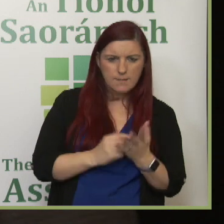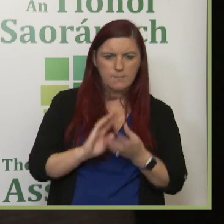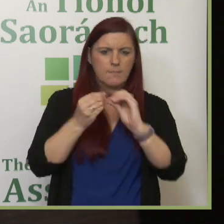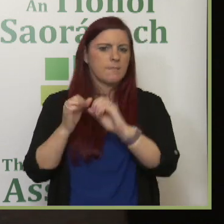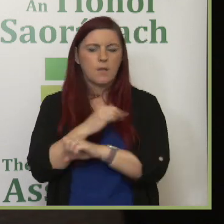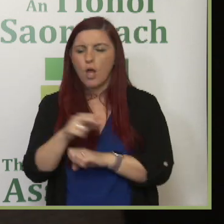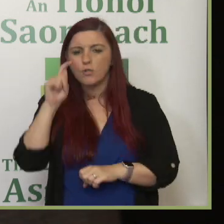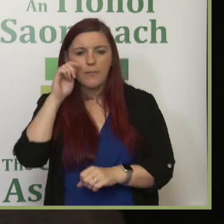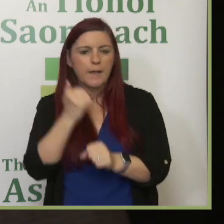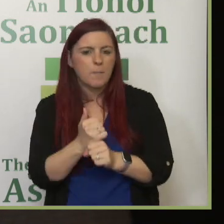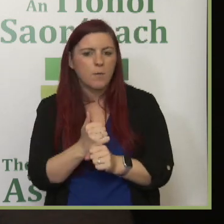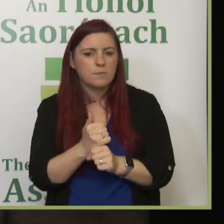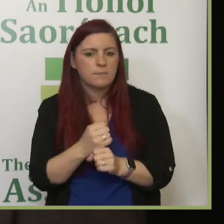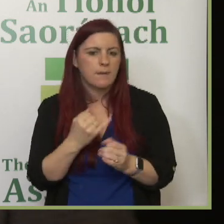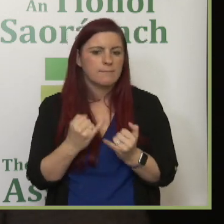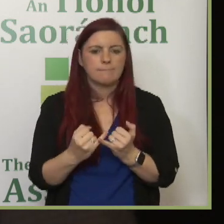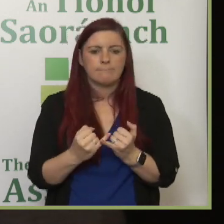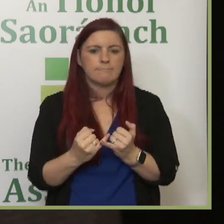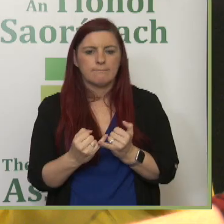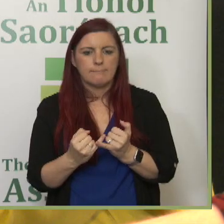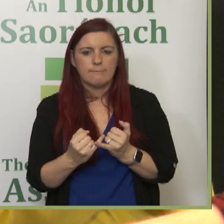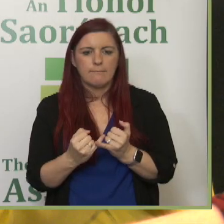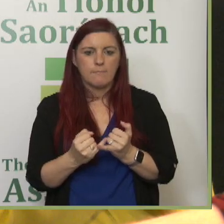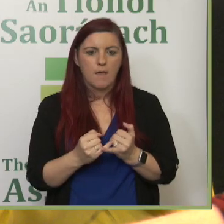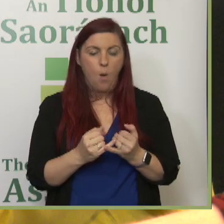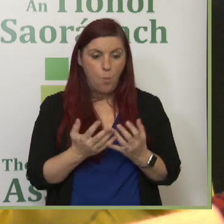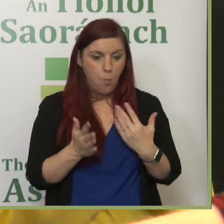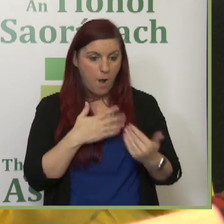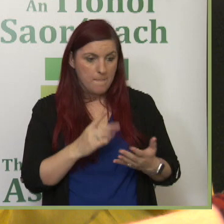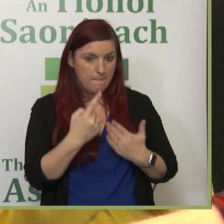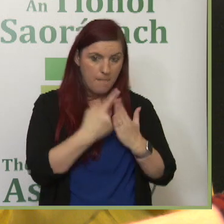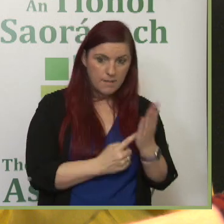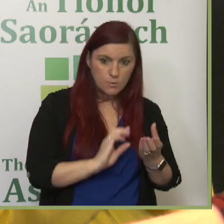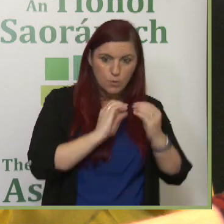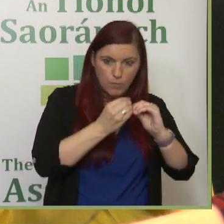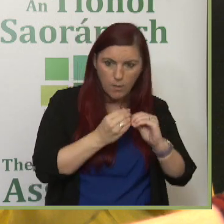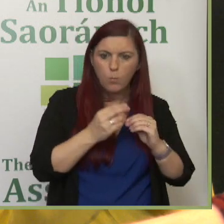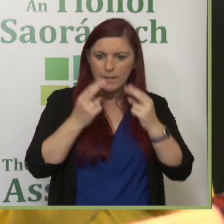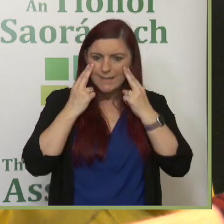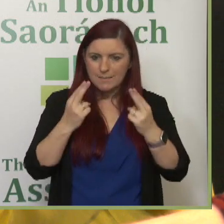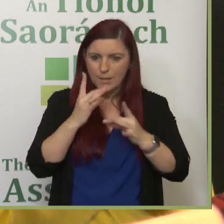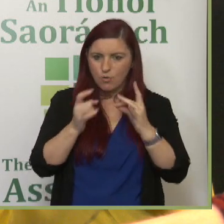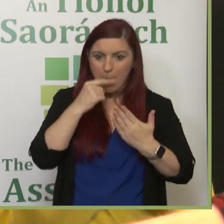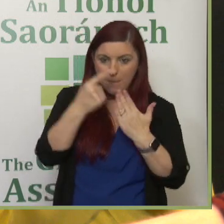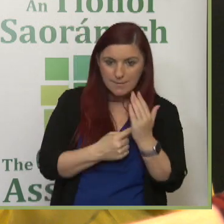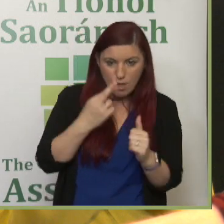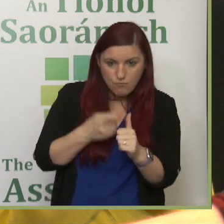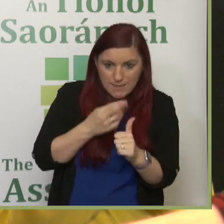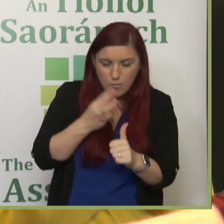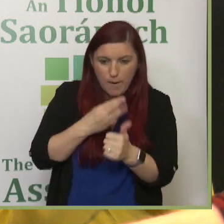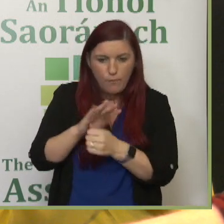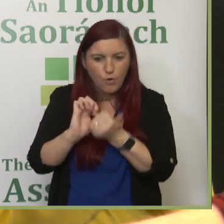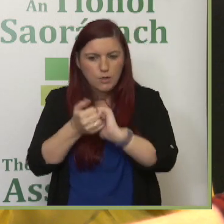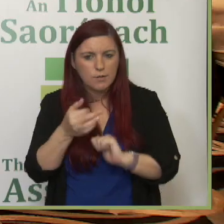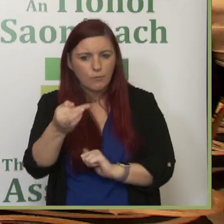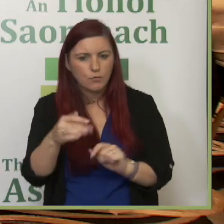the problems of the past or today. It's how do we make sure our policies are resilient to the problems of the future. And just to give you an example of this